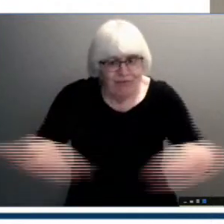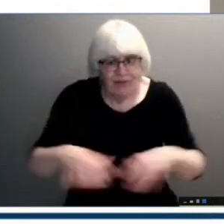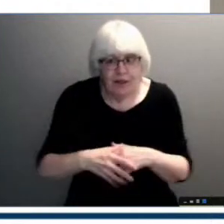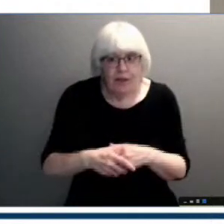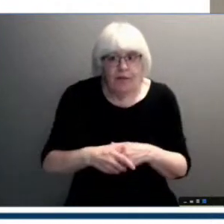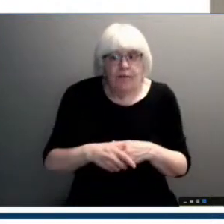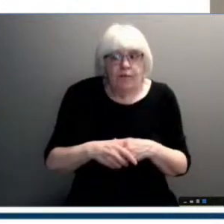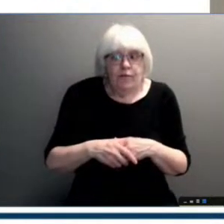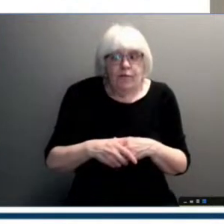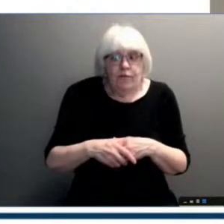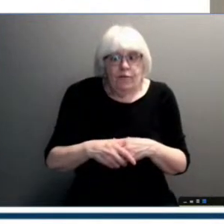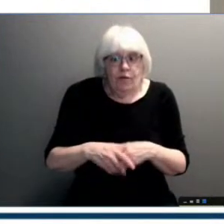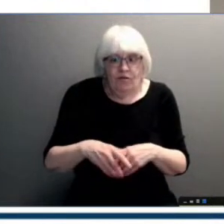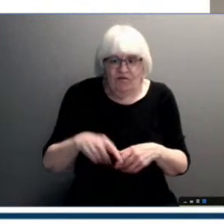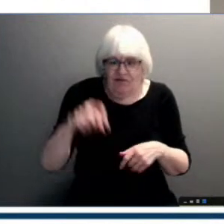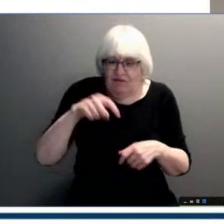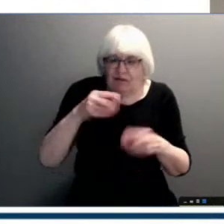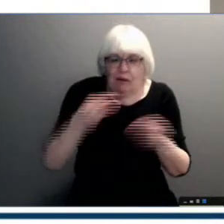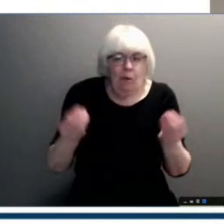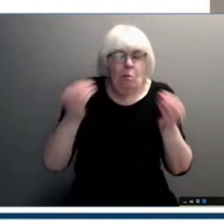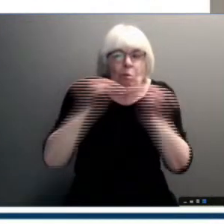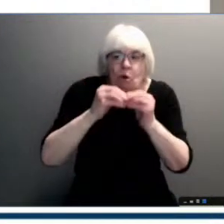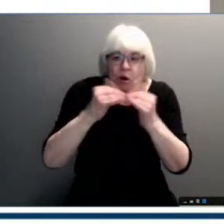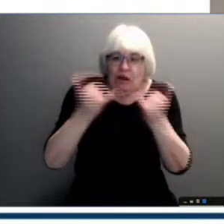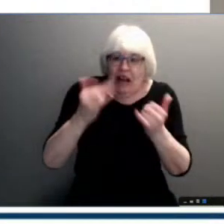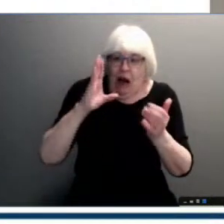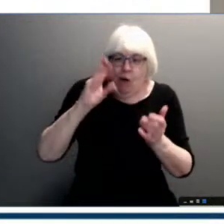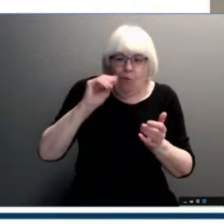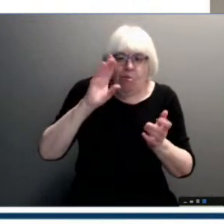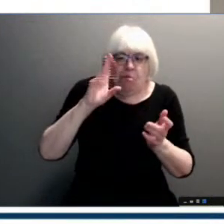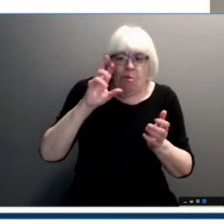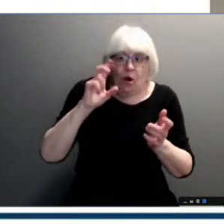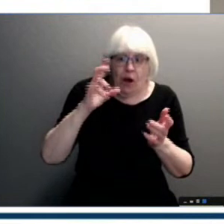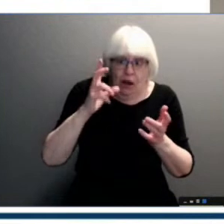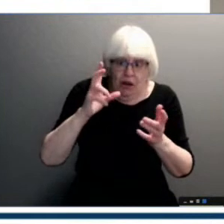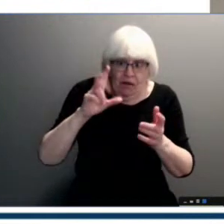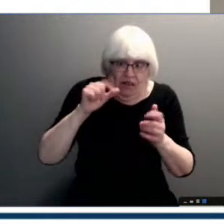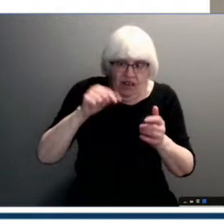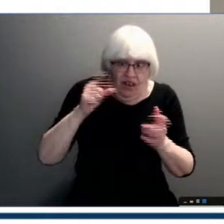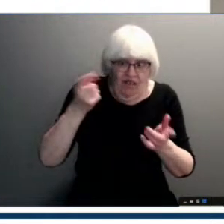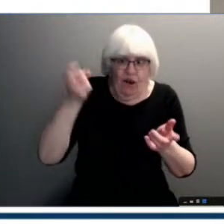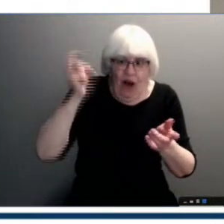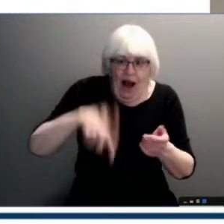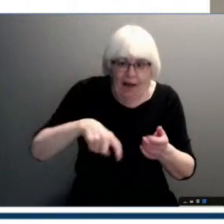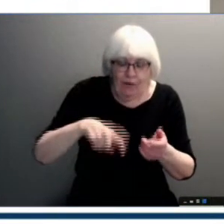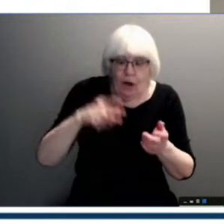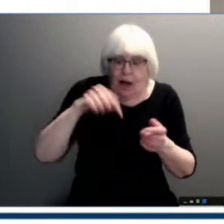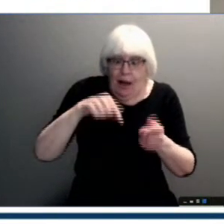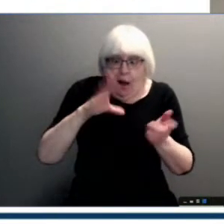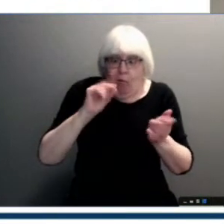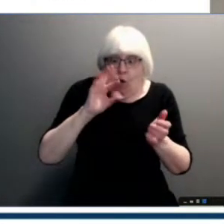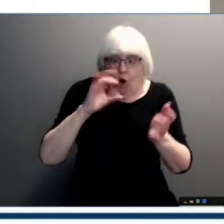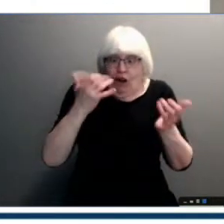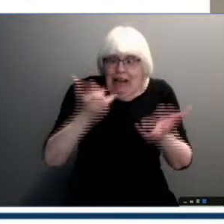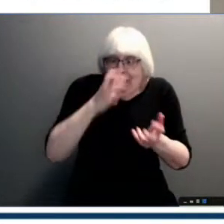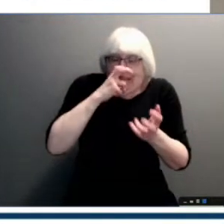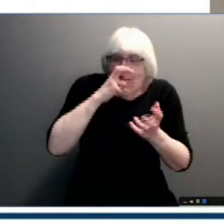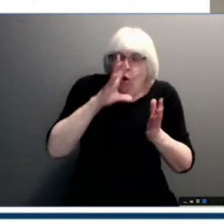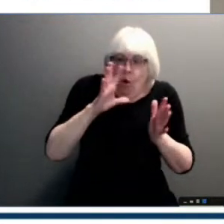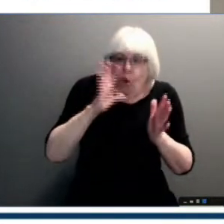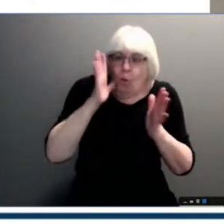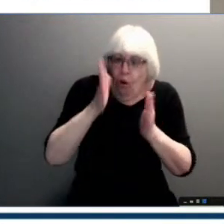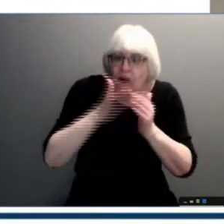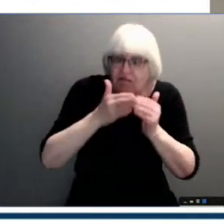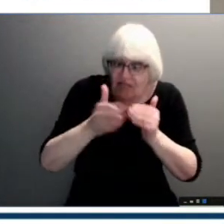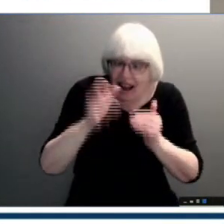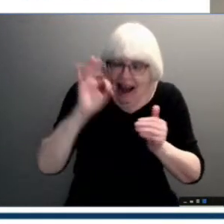go further and look at further restrictions, we would certainly be looking at the border along with other things that as what is the